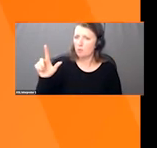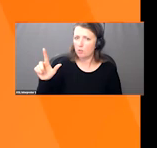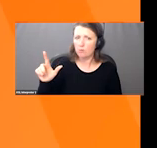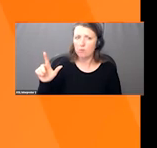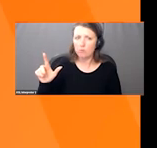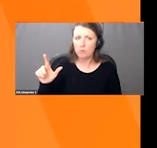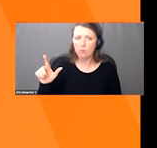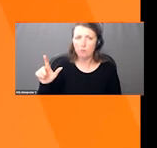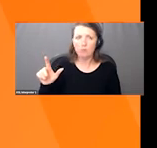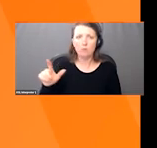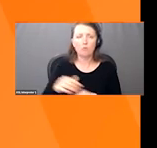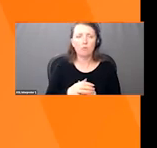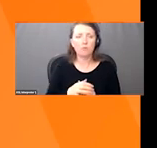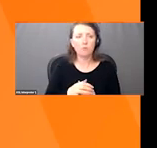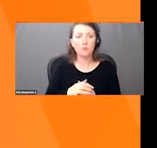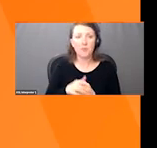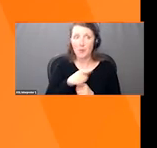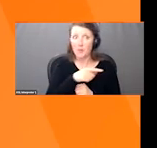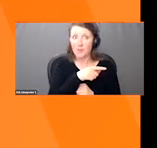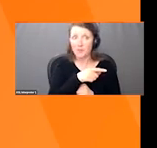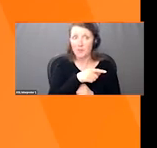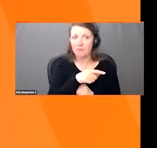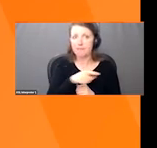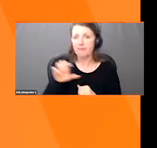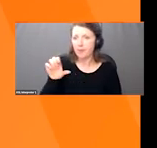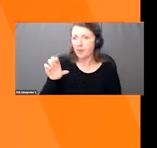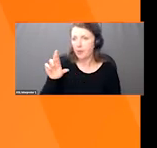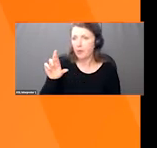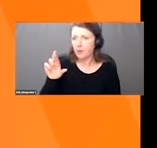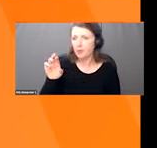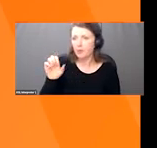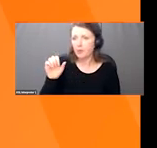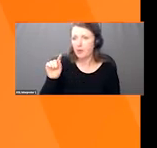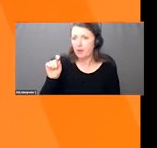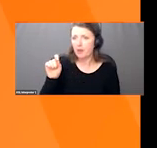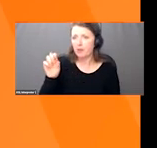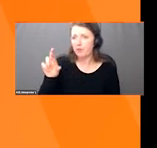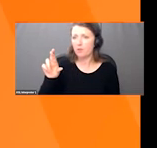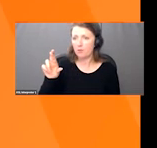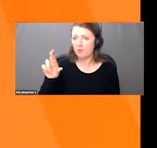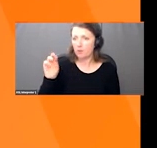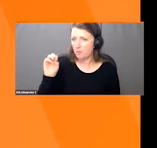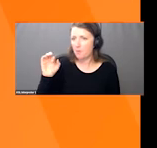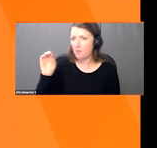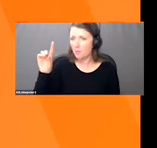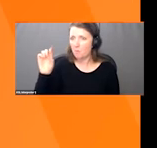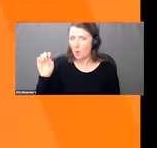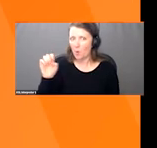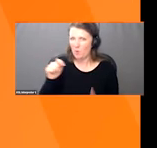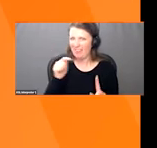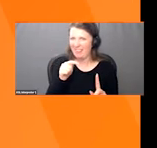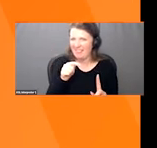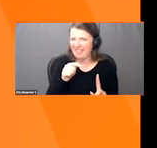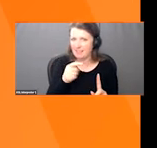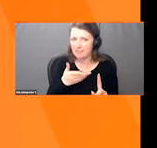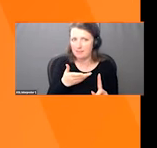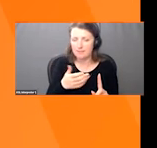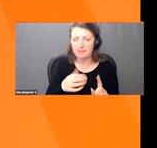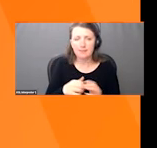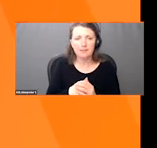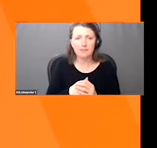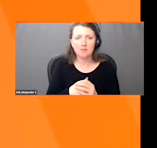great. So this is exactly what creator mode is. So create your own newsletter. You can try out creator mode. And this is